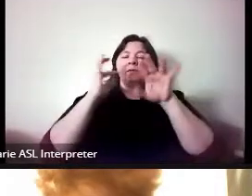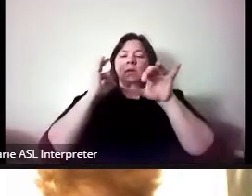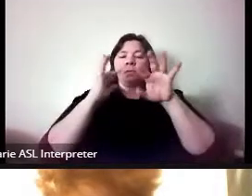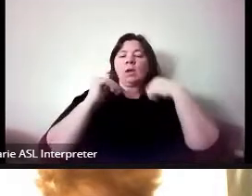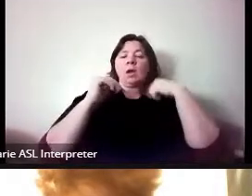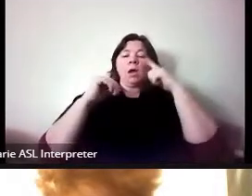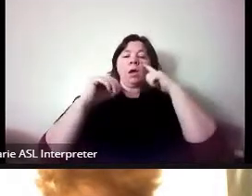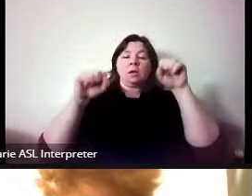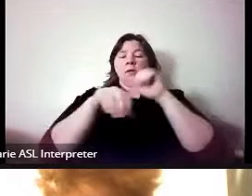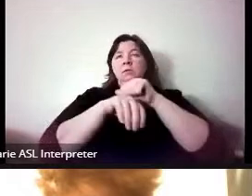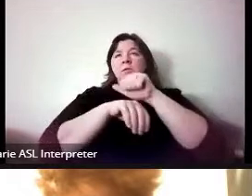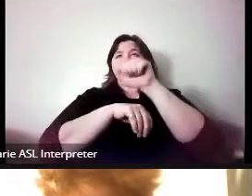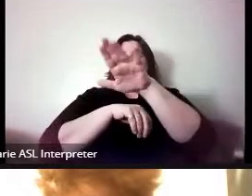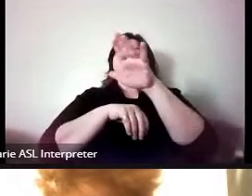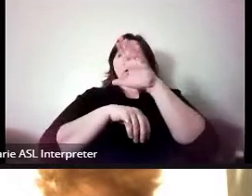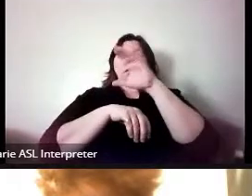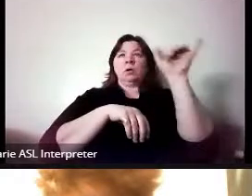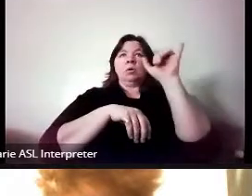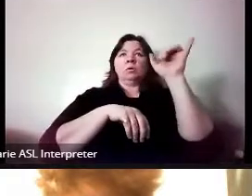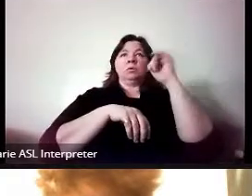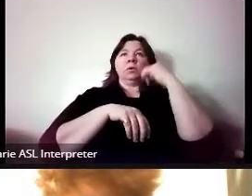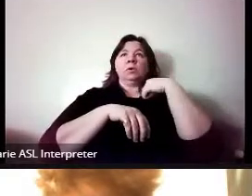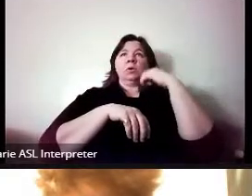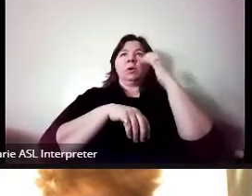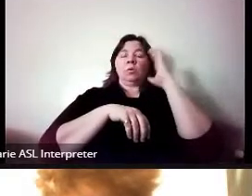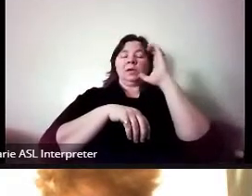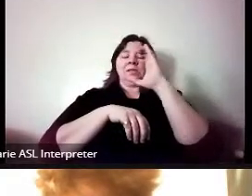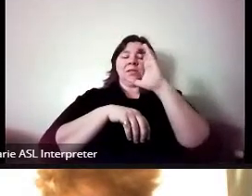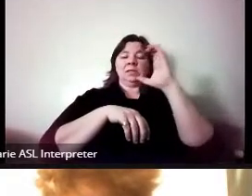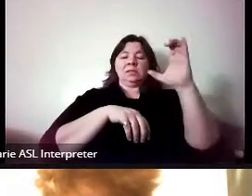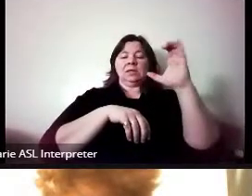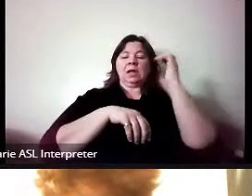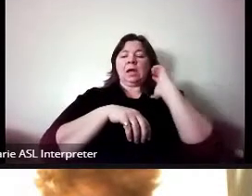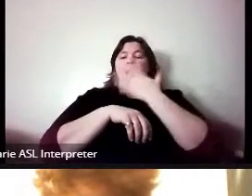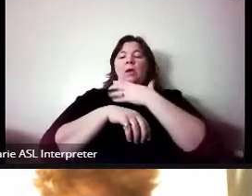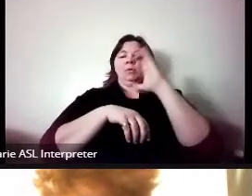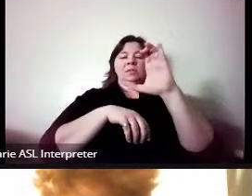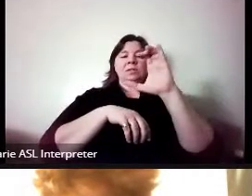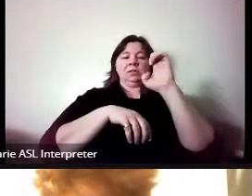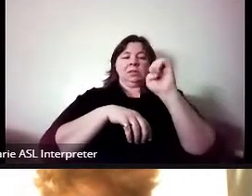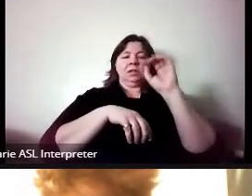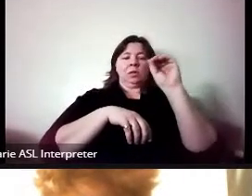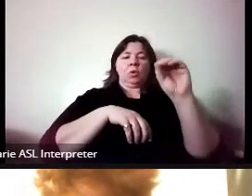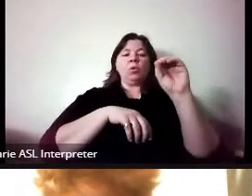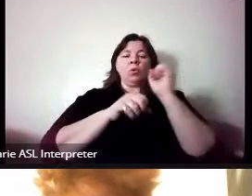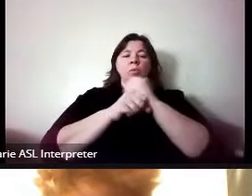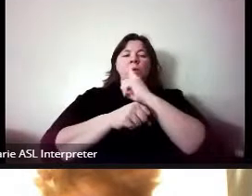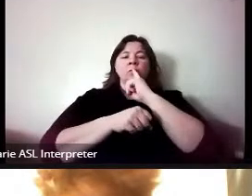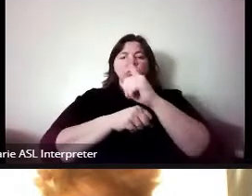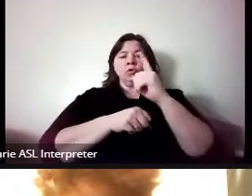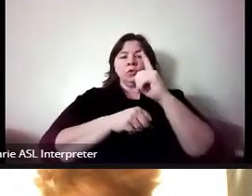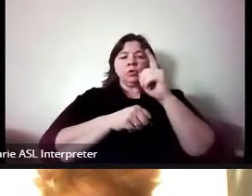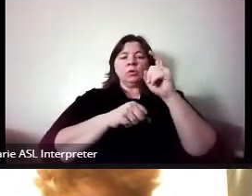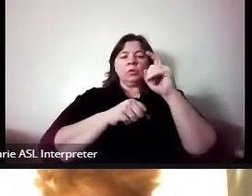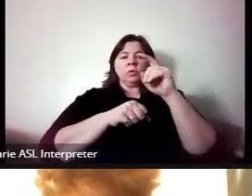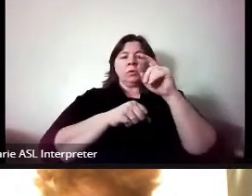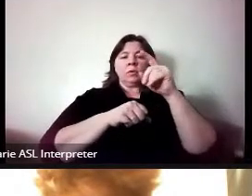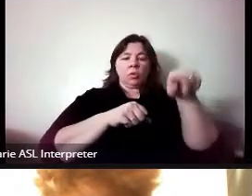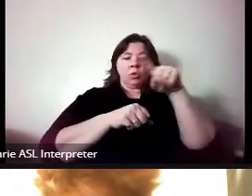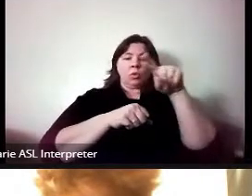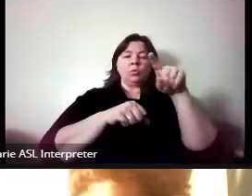then send it, and I'll also CC our CEO in, because they've asked to do that, just to make sure that those